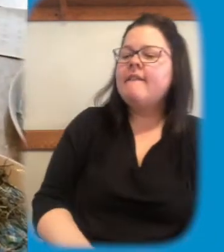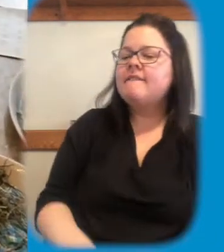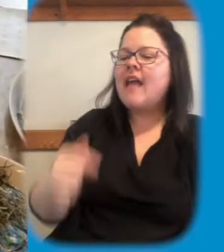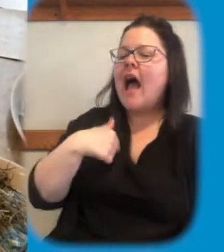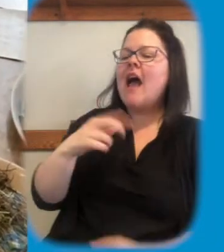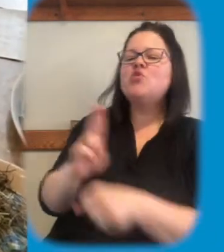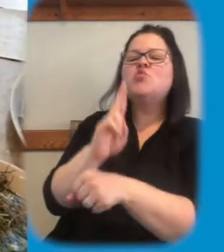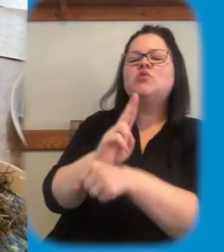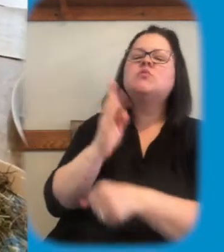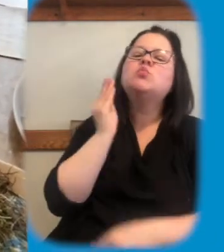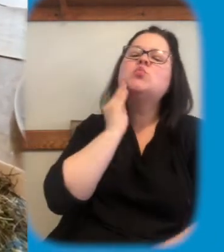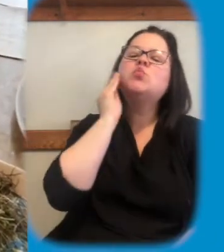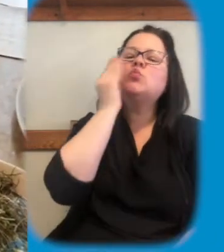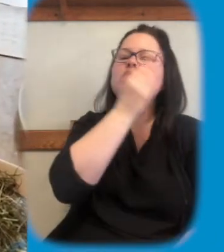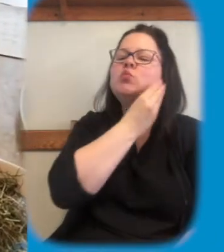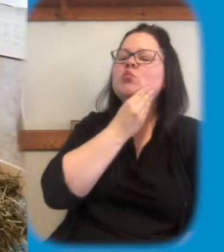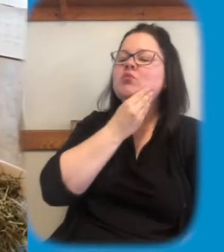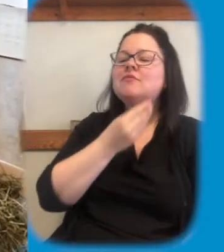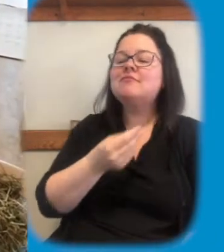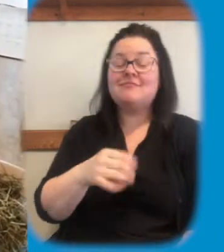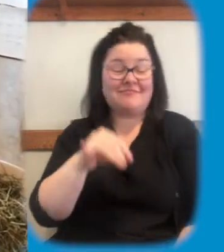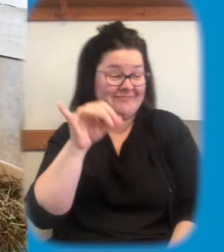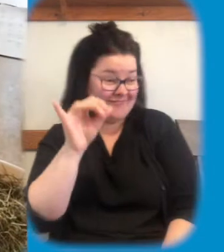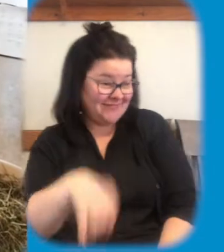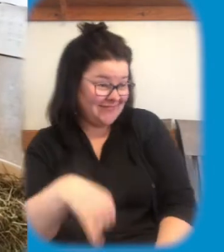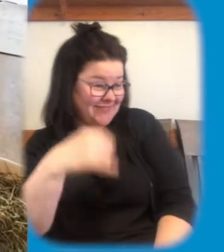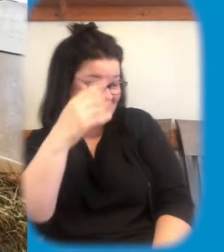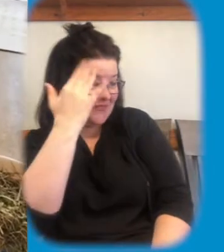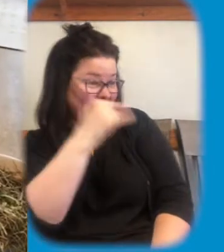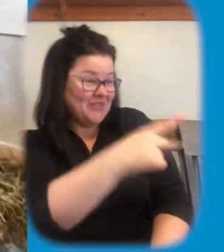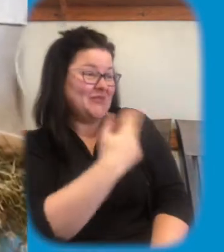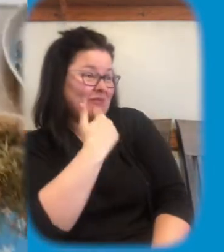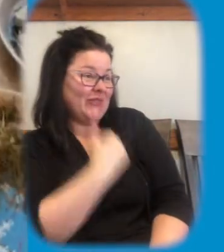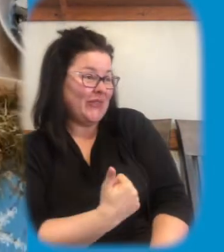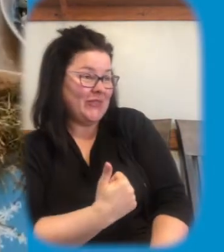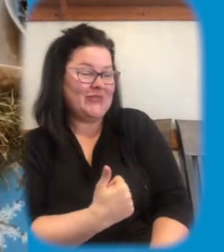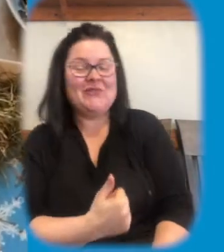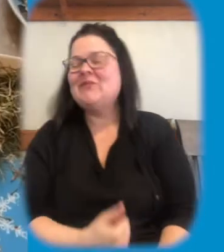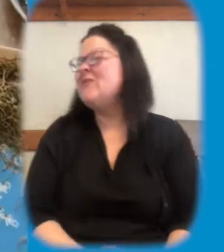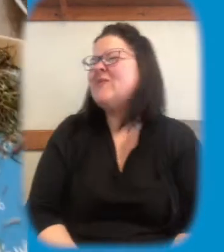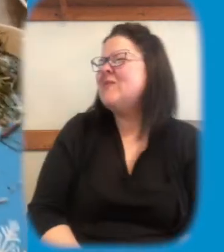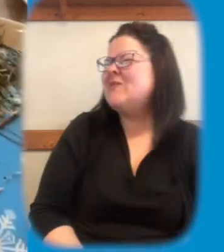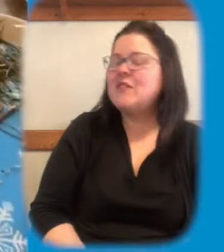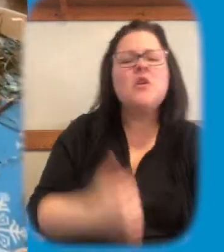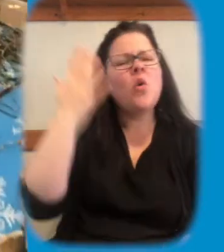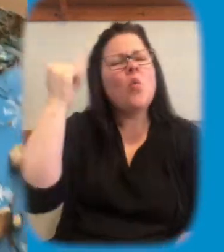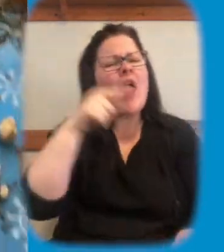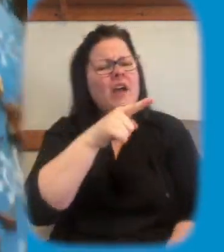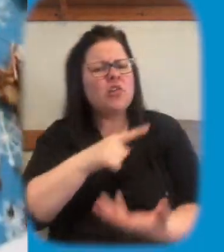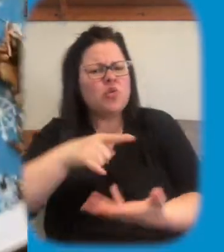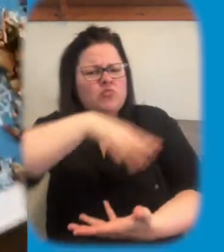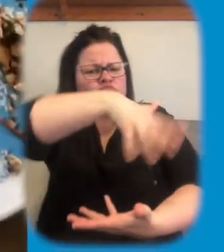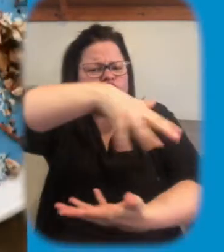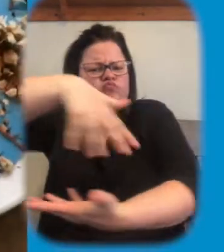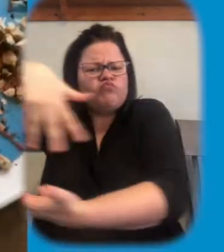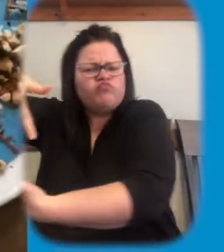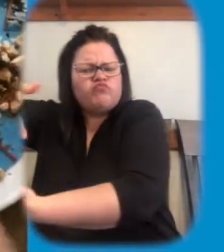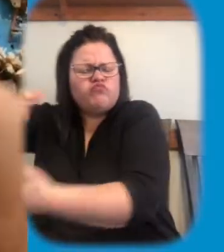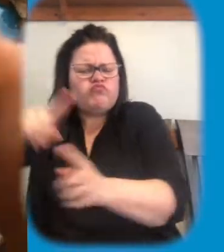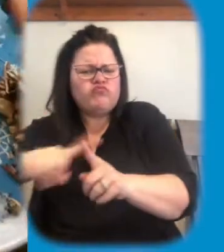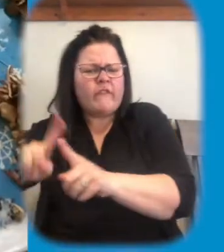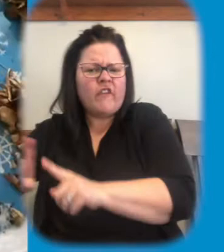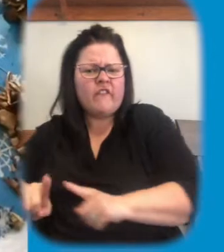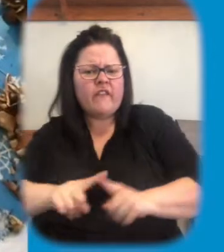Very nice. That's why you're so cute? No. All right. How come you collected these materials? So you have a tray